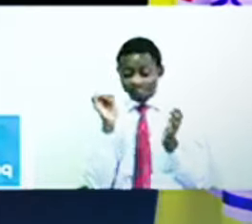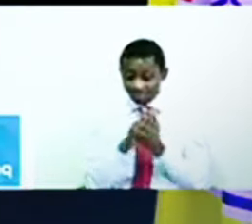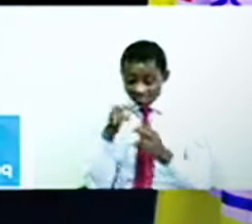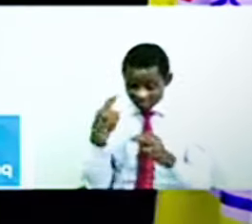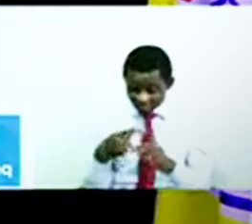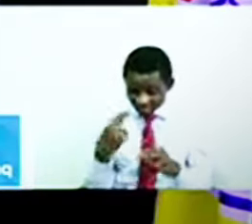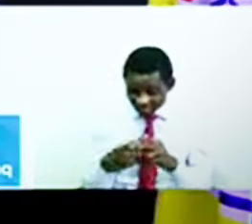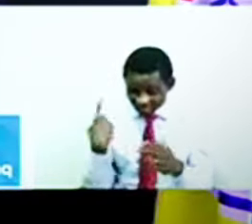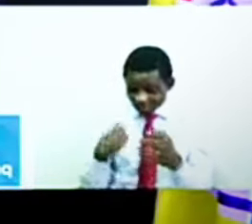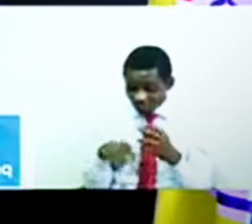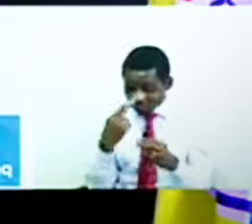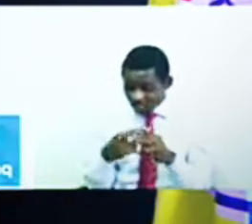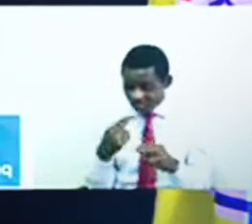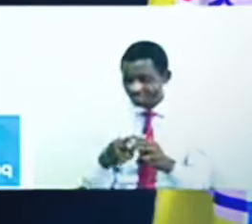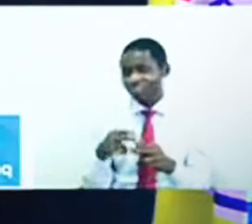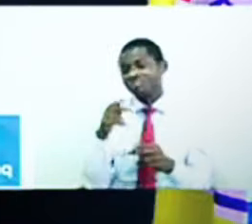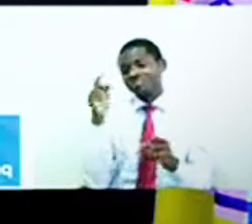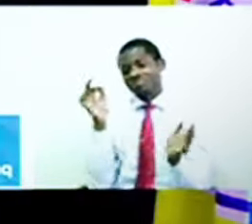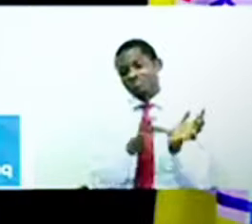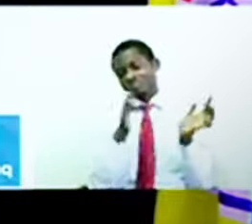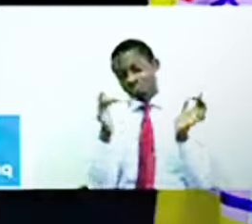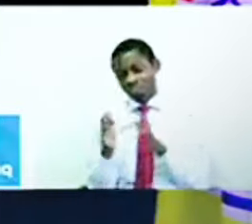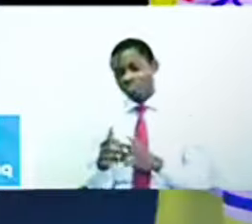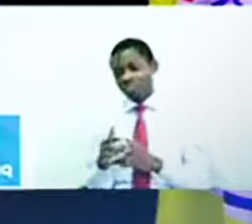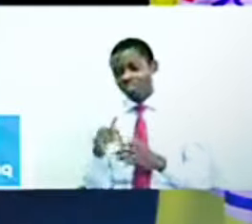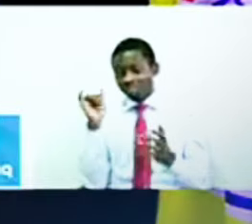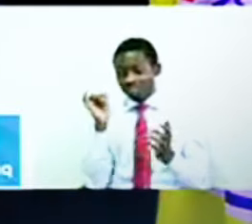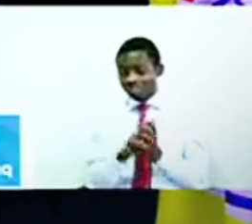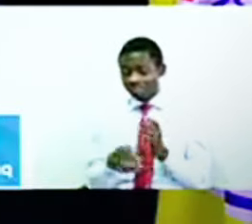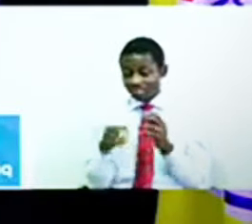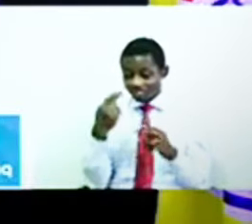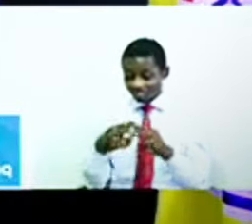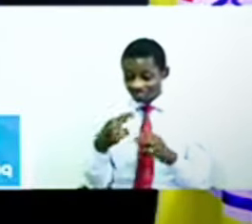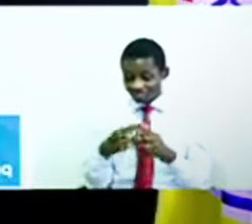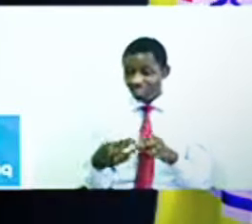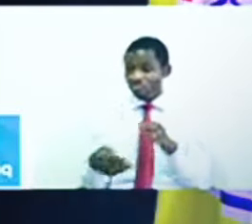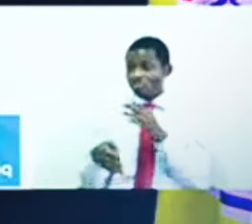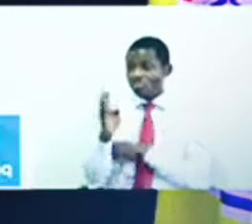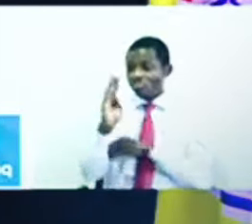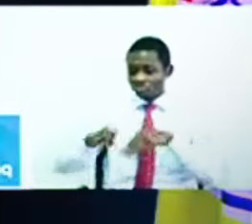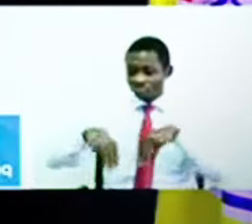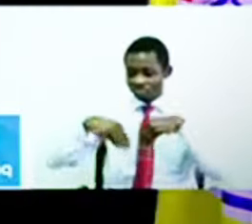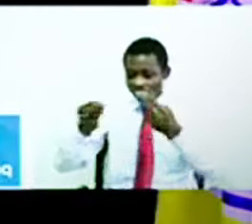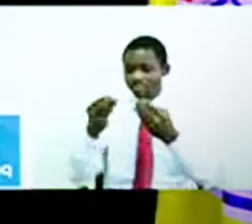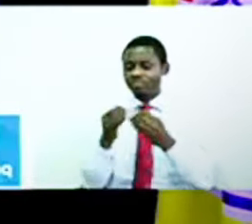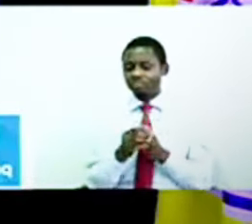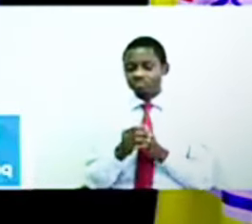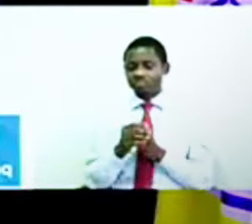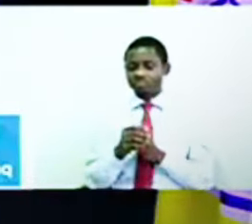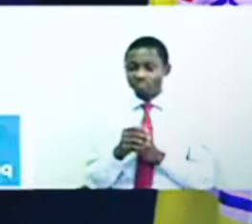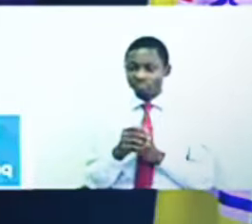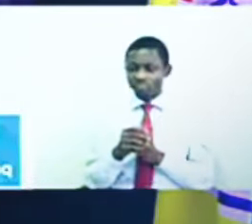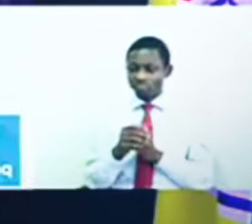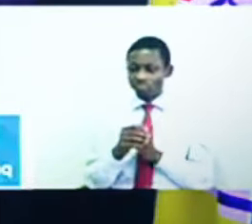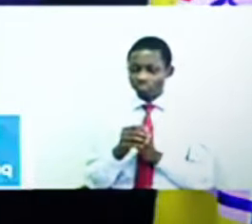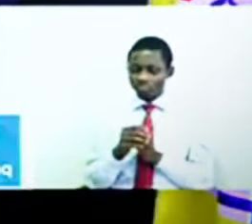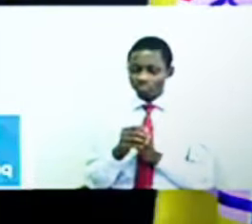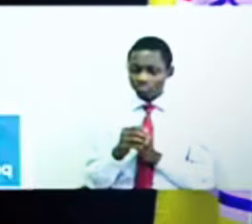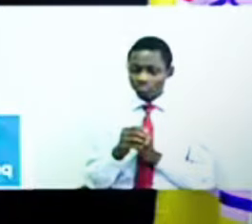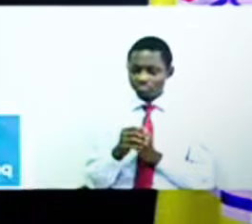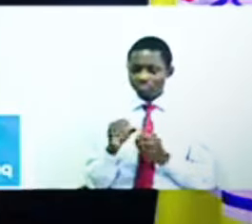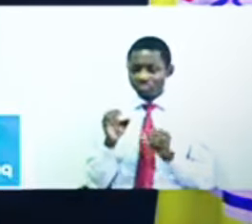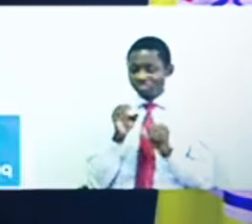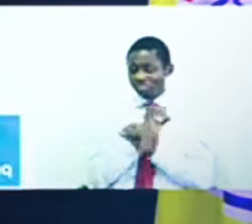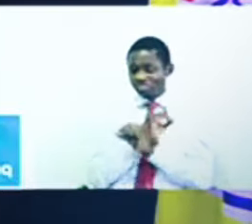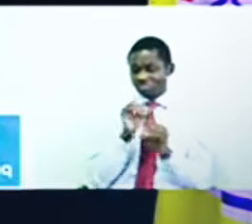Jesus. And it was given by God. And he did that under oath. Nothing changes